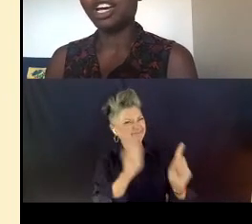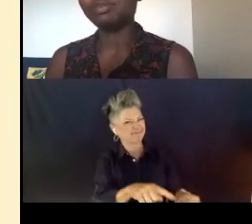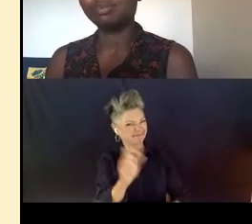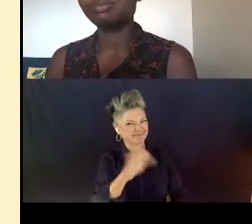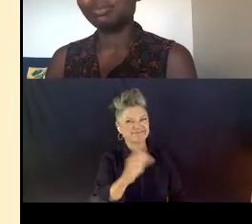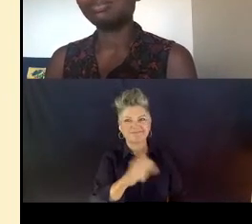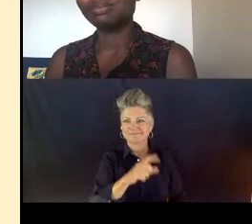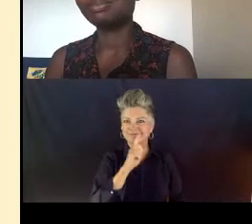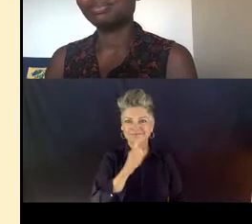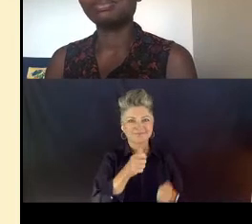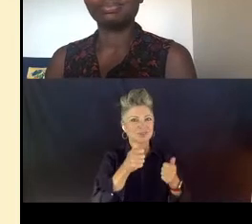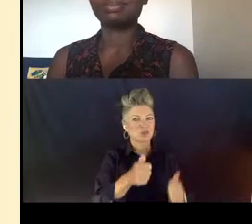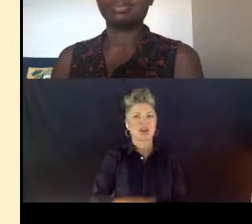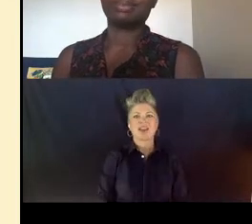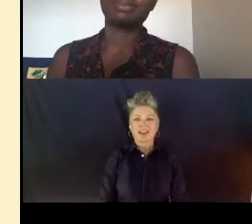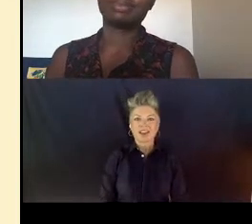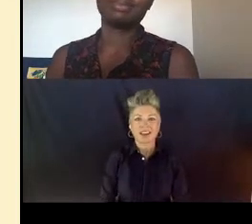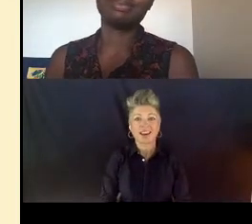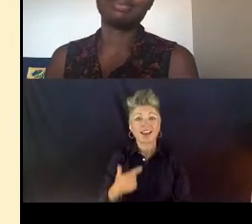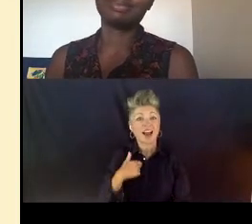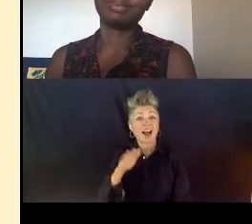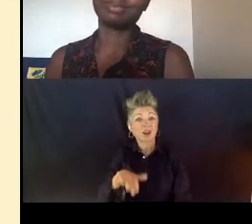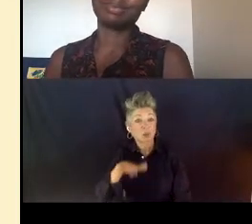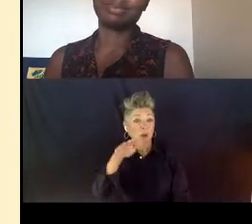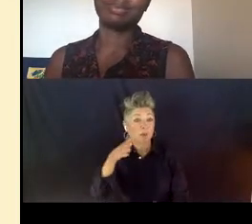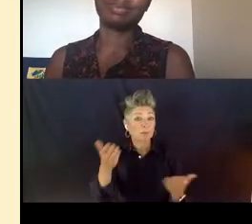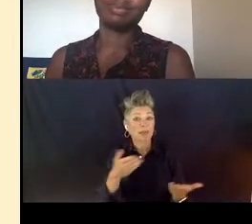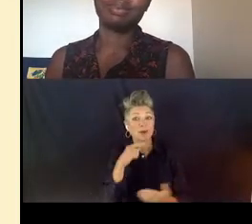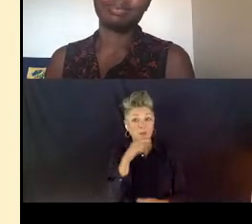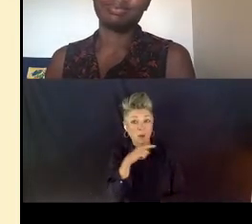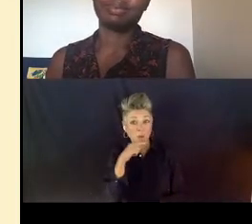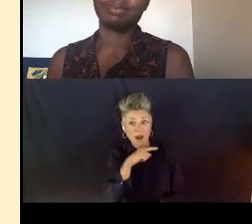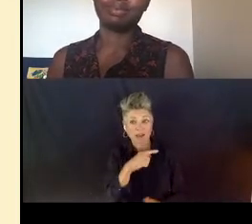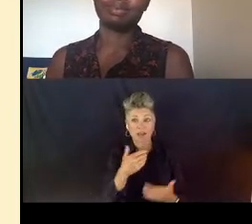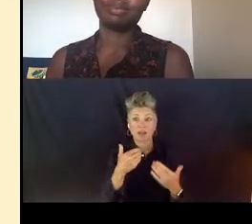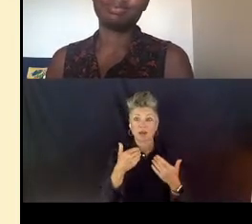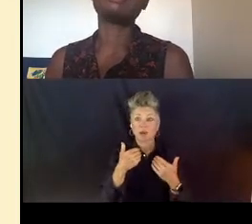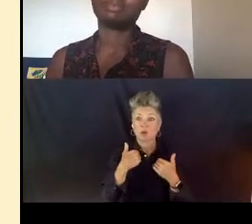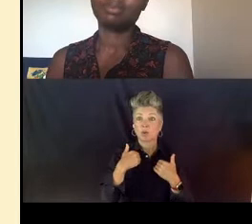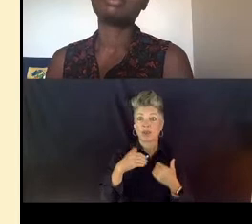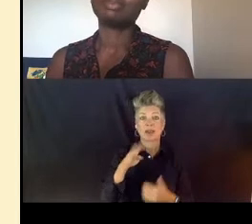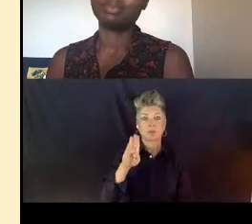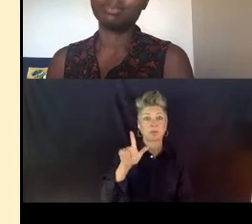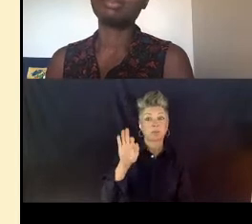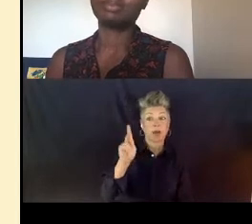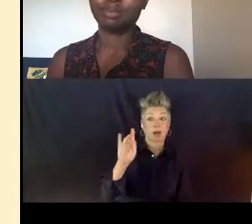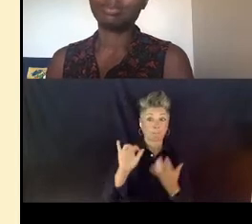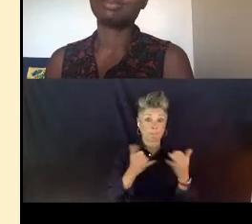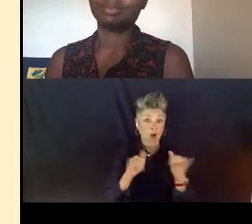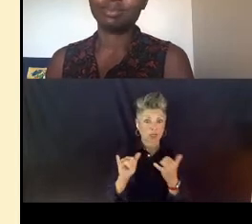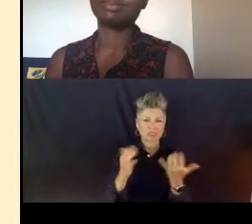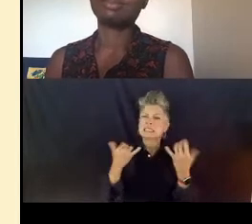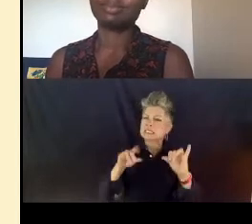it's great, Courtney. Like, I grew up here in Milwaukee where we had block parties, and like we still have block parties, but they